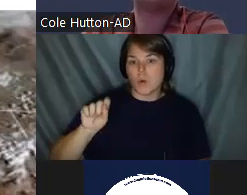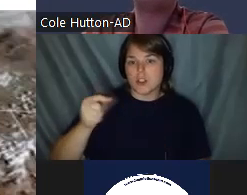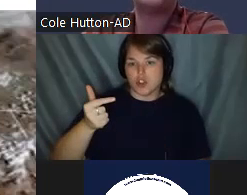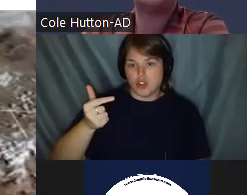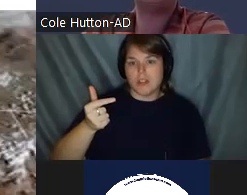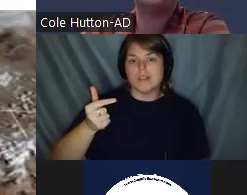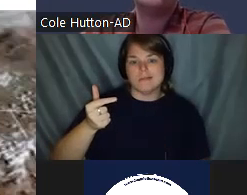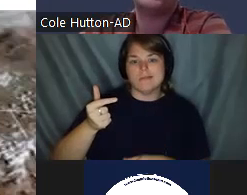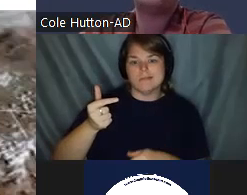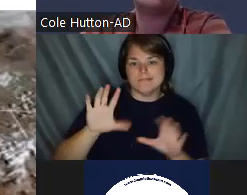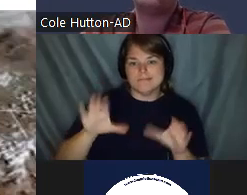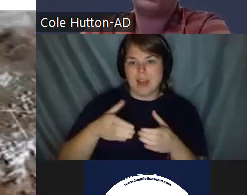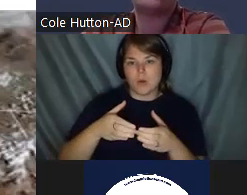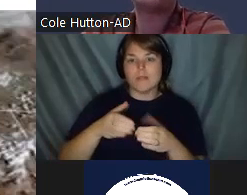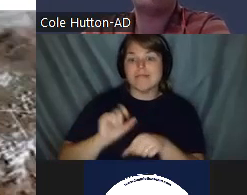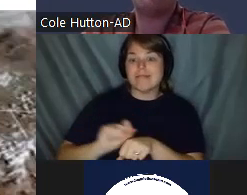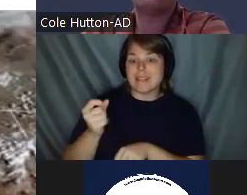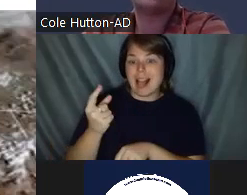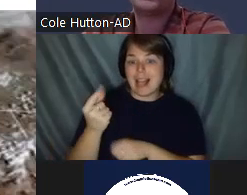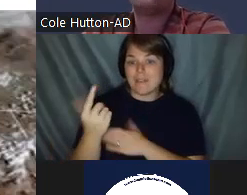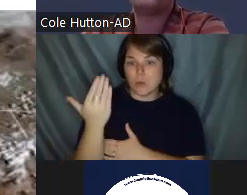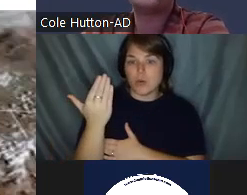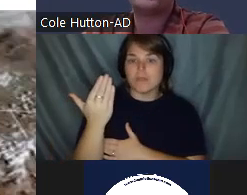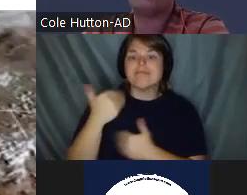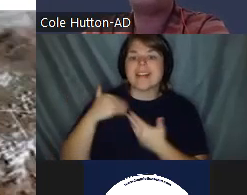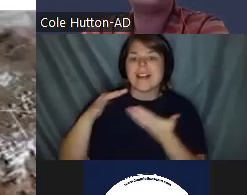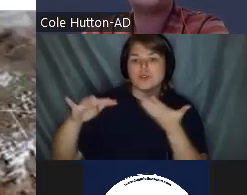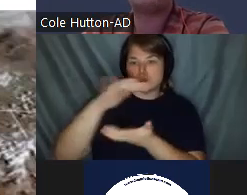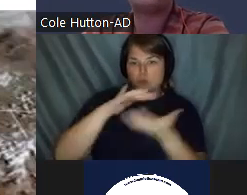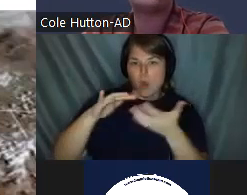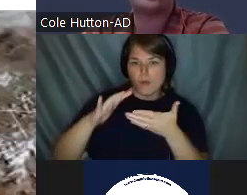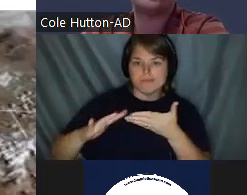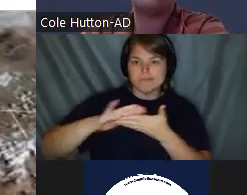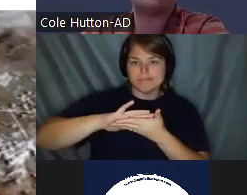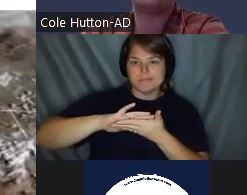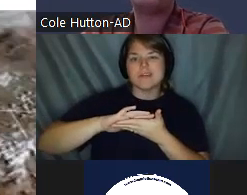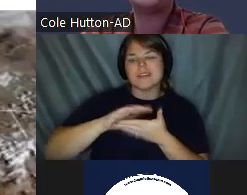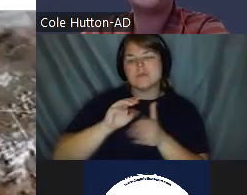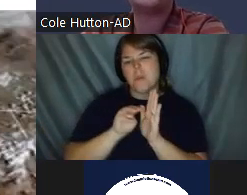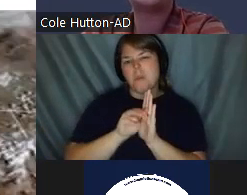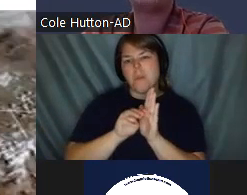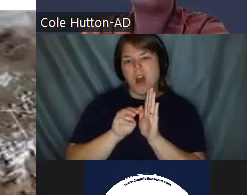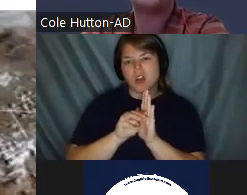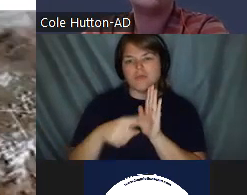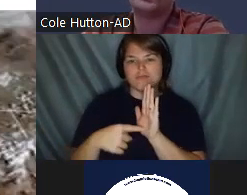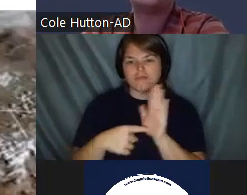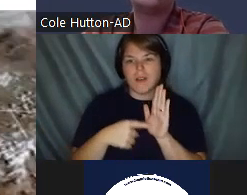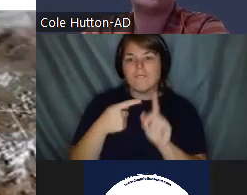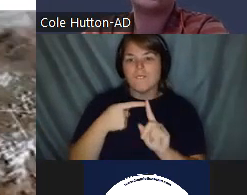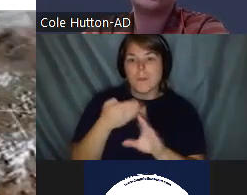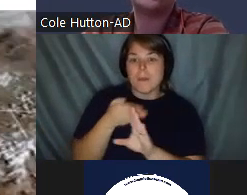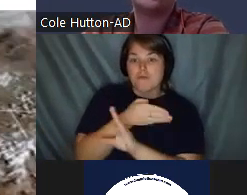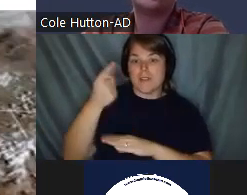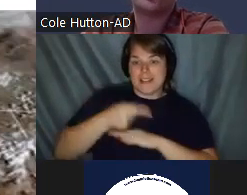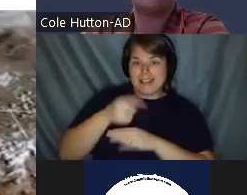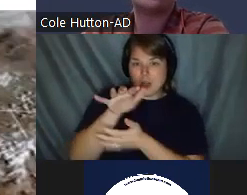at 11 a.m. And they do have a smoke overlay, which is a model projection of the previous day's smoke. So you can